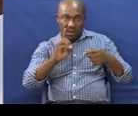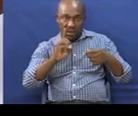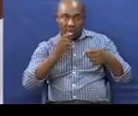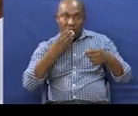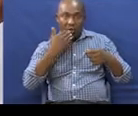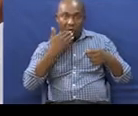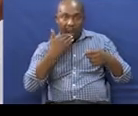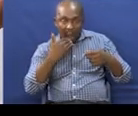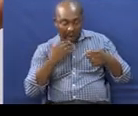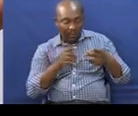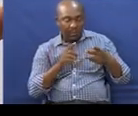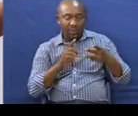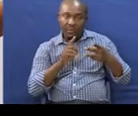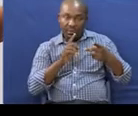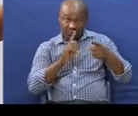non-reducing